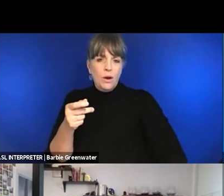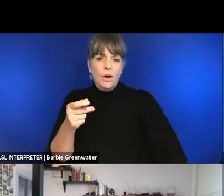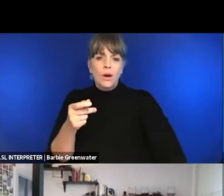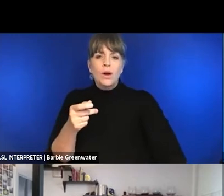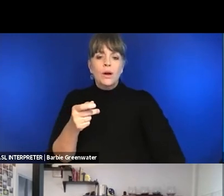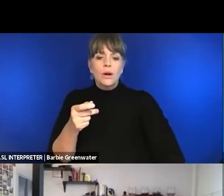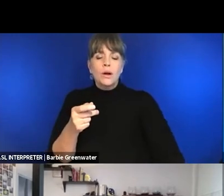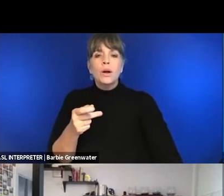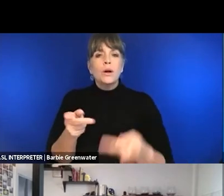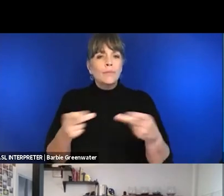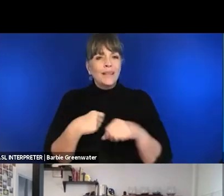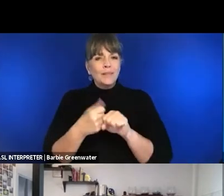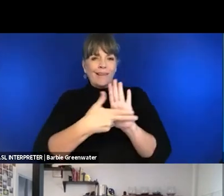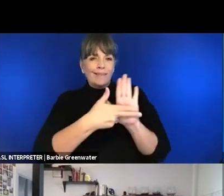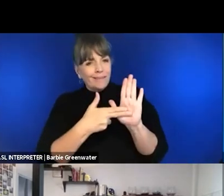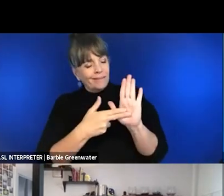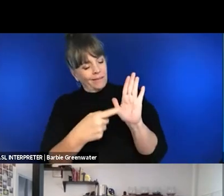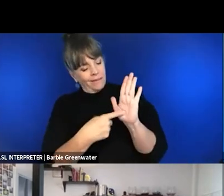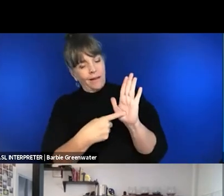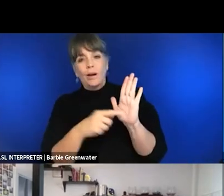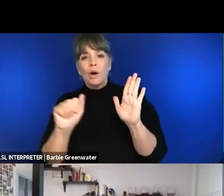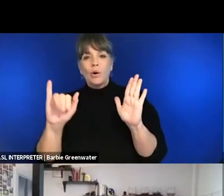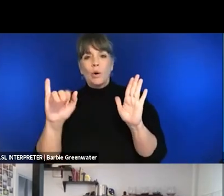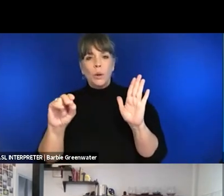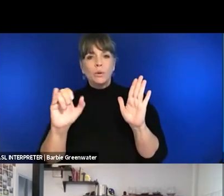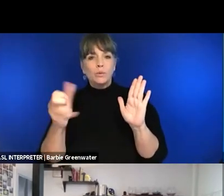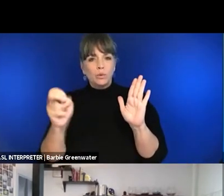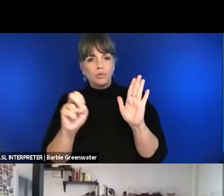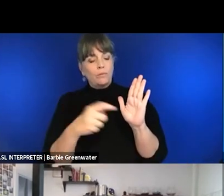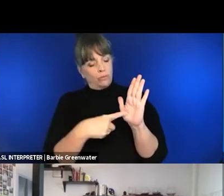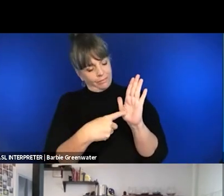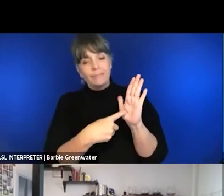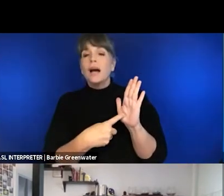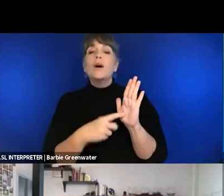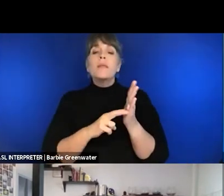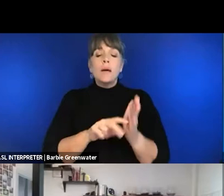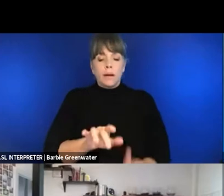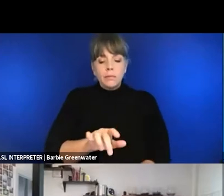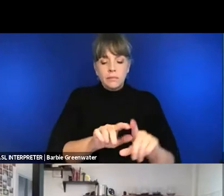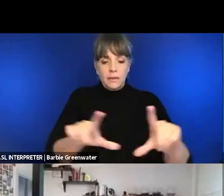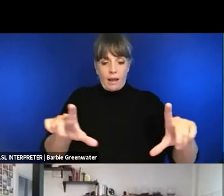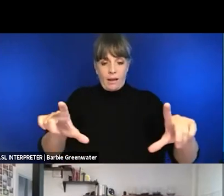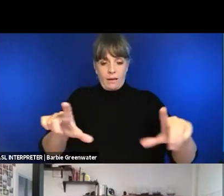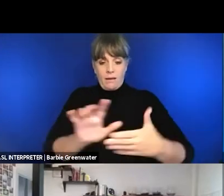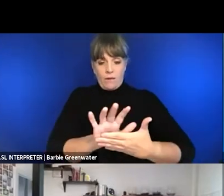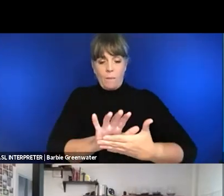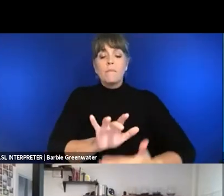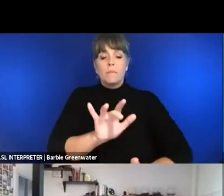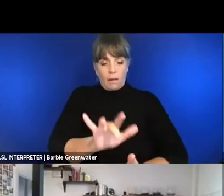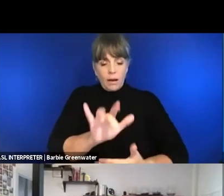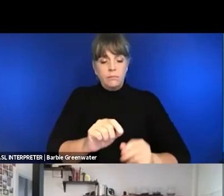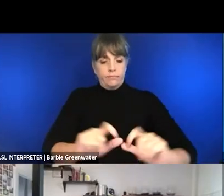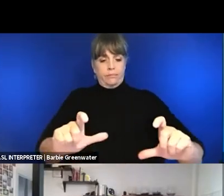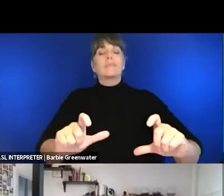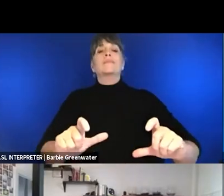create a badge for audio description. So when you click on a show or film that has audio description, we would